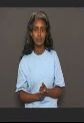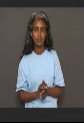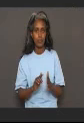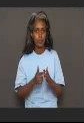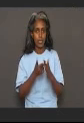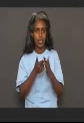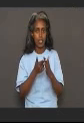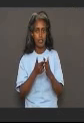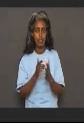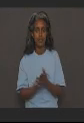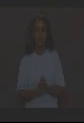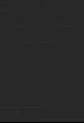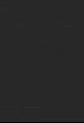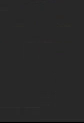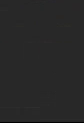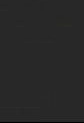Begin.